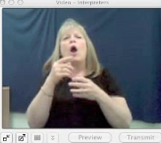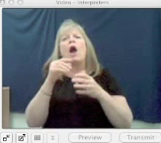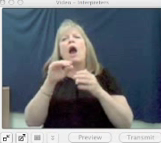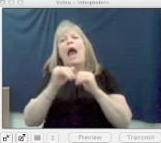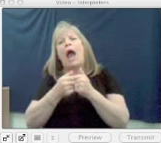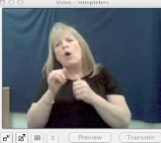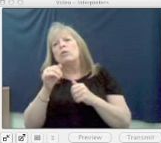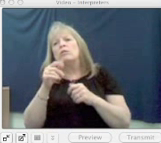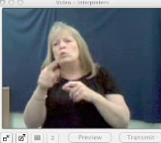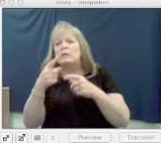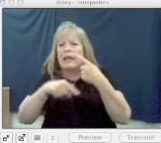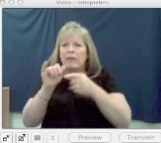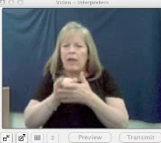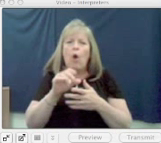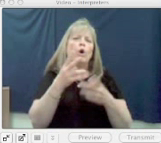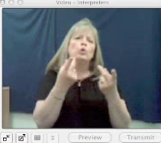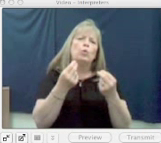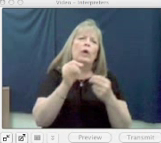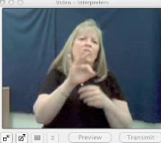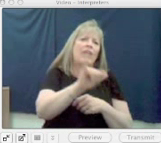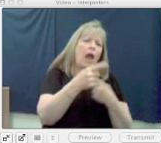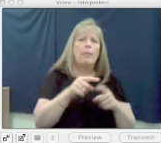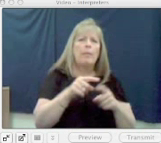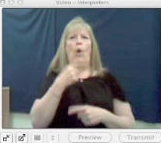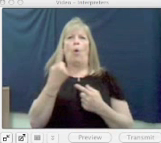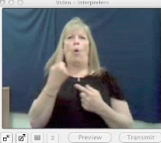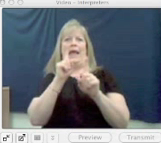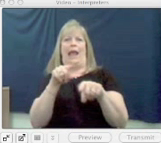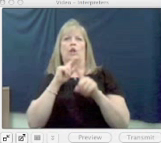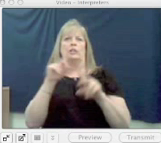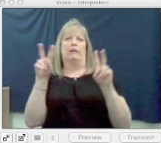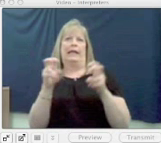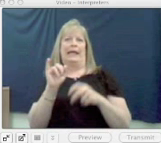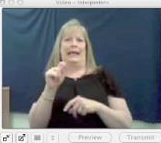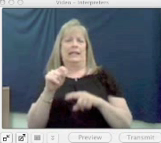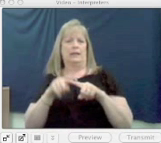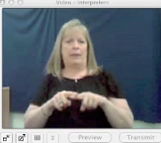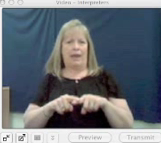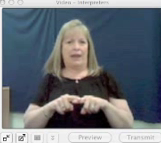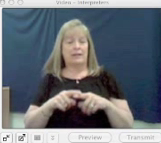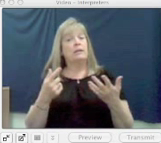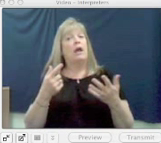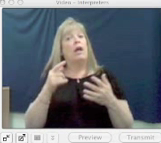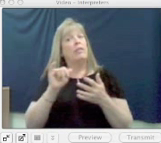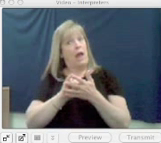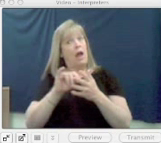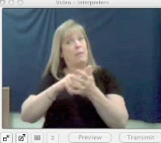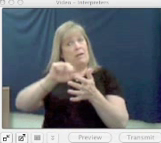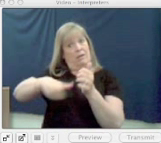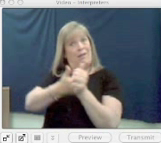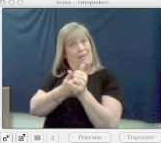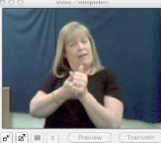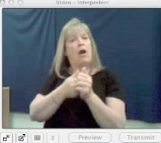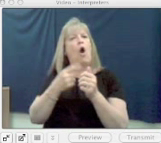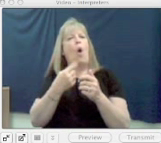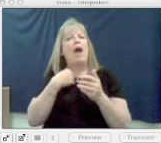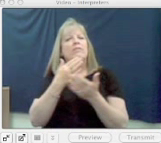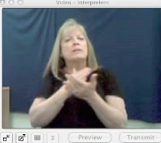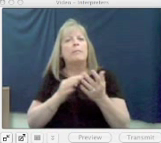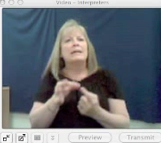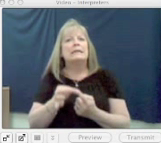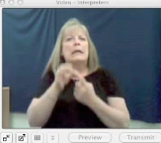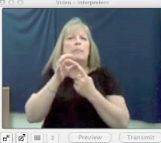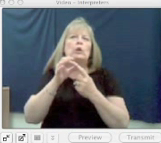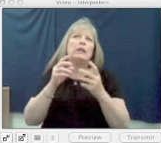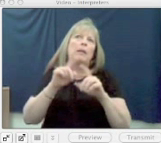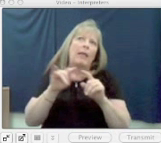depends. And what we're suggesting is that there are exceptions to the rule. And what we're suggesting is that source and